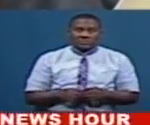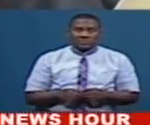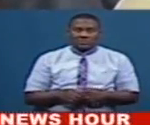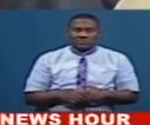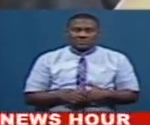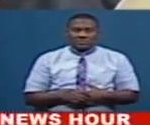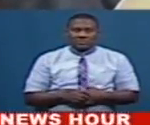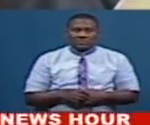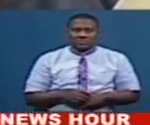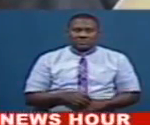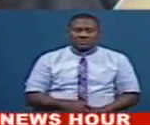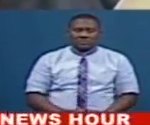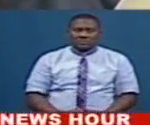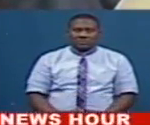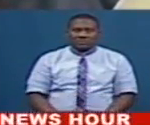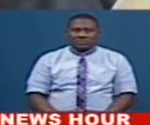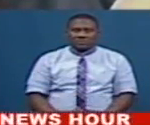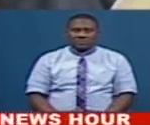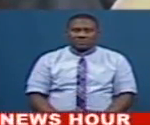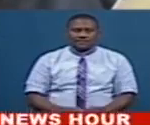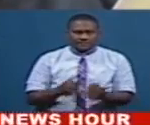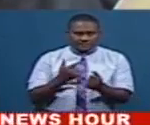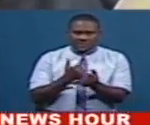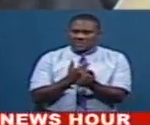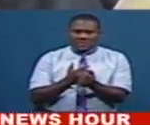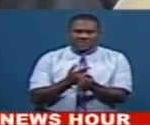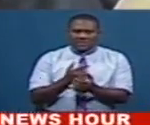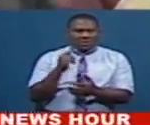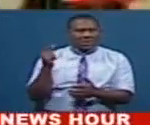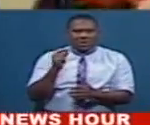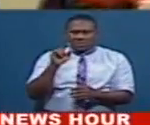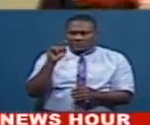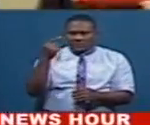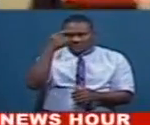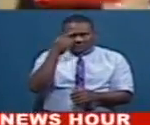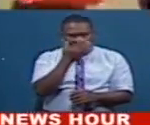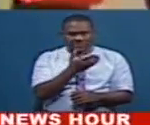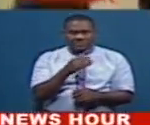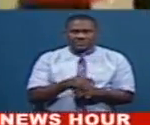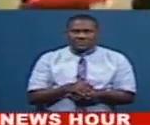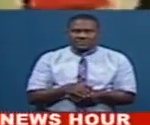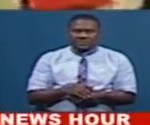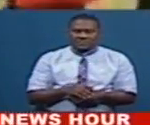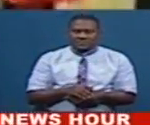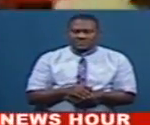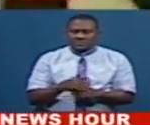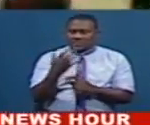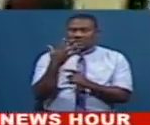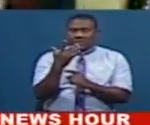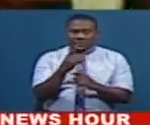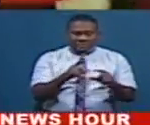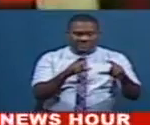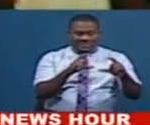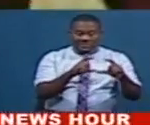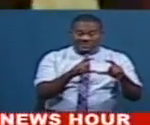Mills was the NDC leader. Ghana came first for him. Six wreaths were laid on behalf